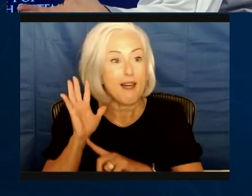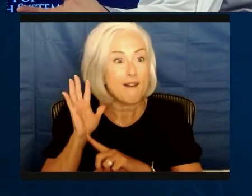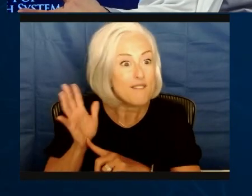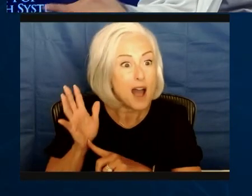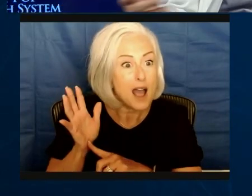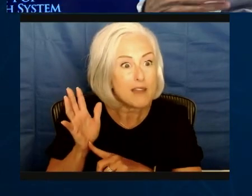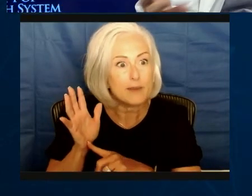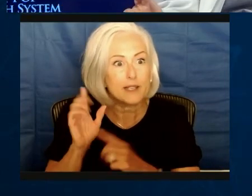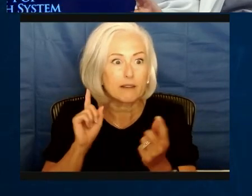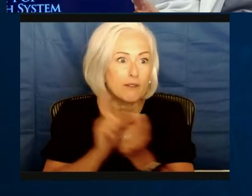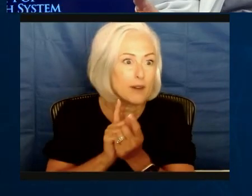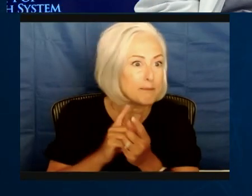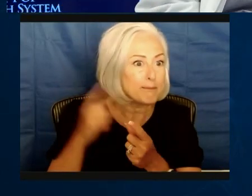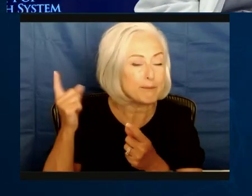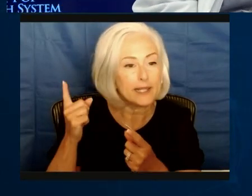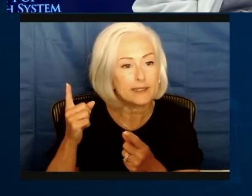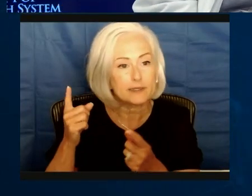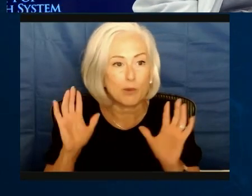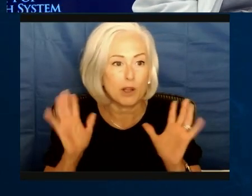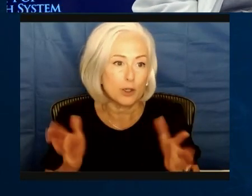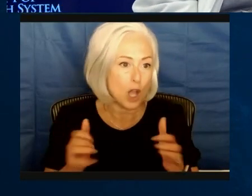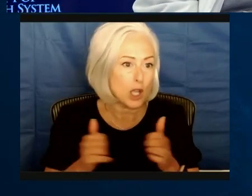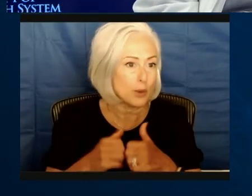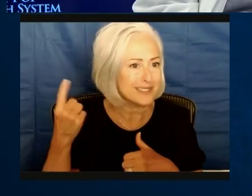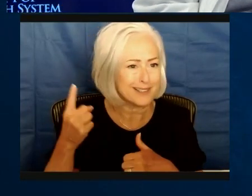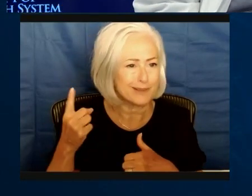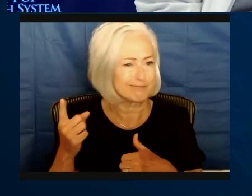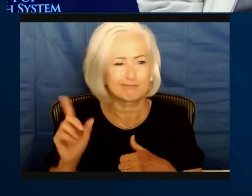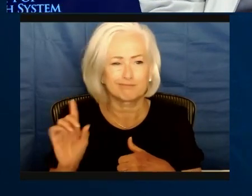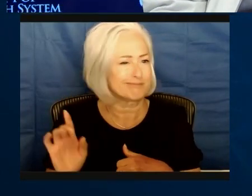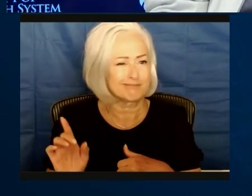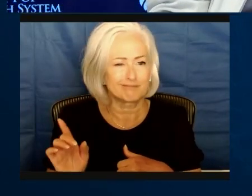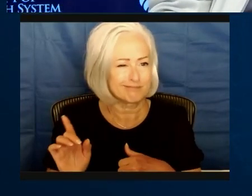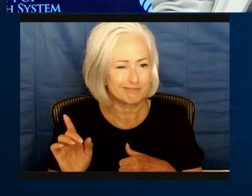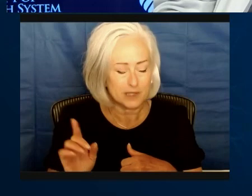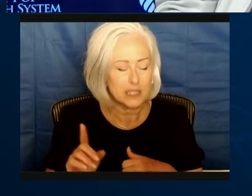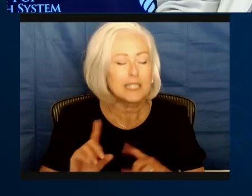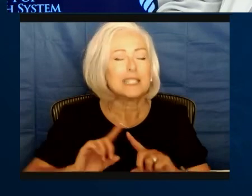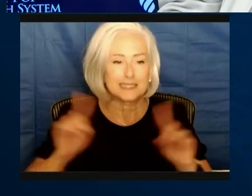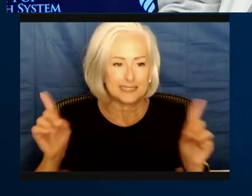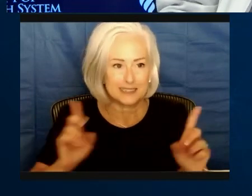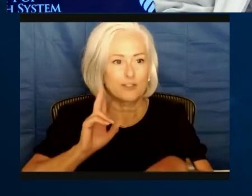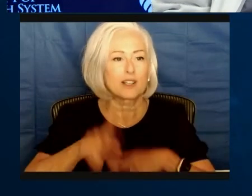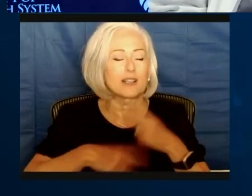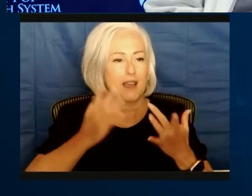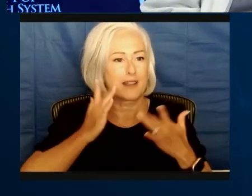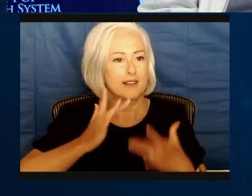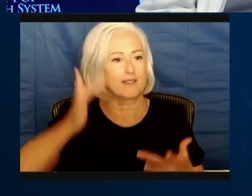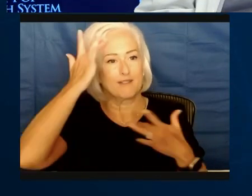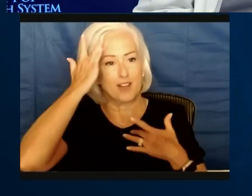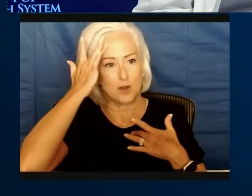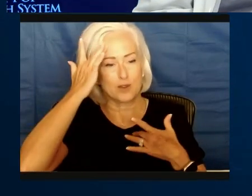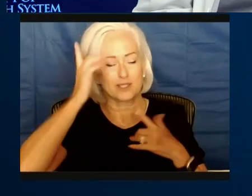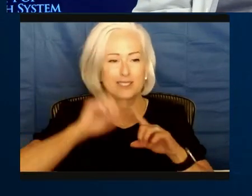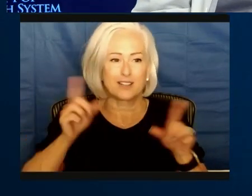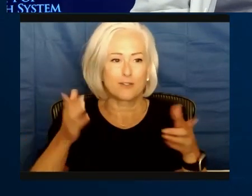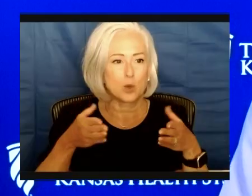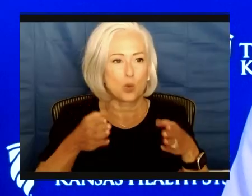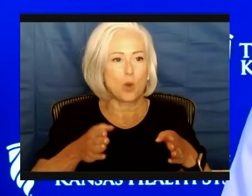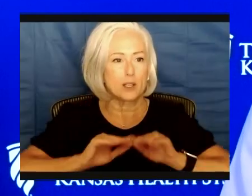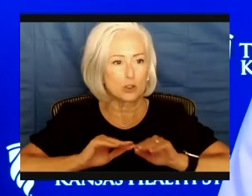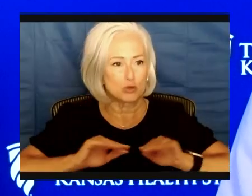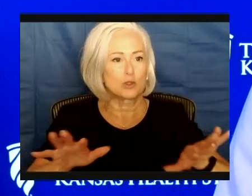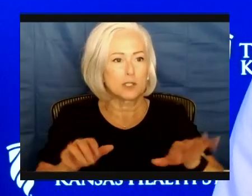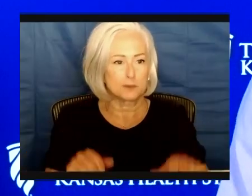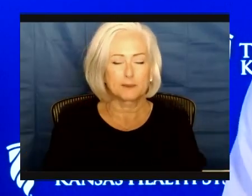who you're just kind of having a conversation with. So it's really a completely different virus. It's a completely different transmissible event. Absolutely. And I heard a good comment the other